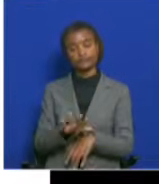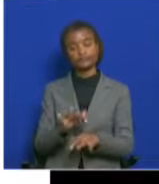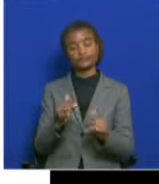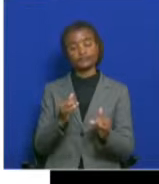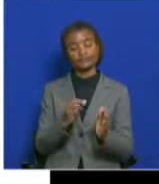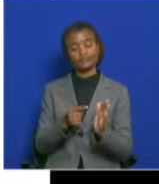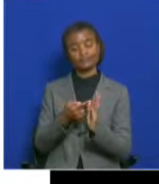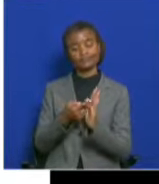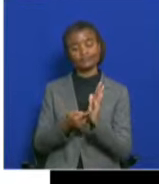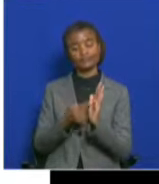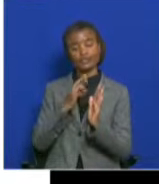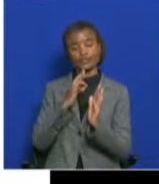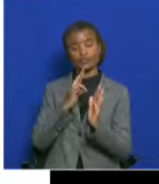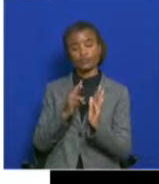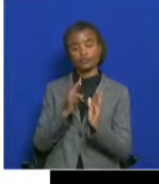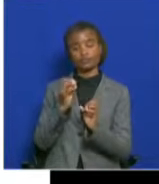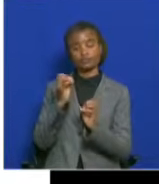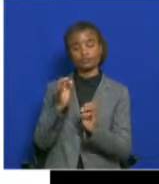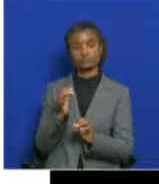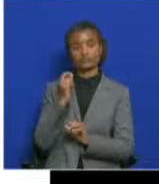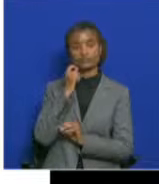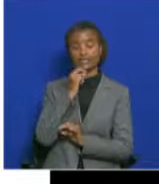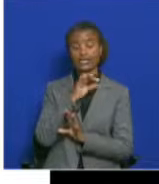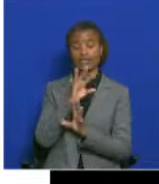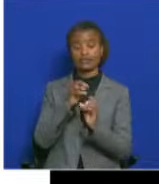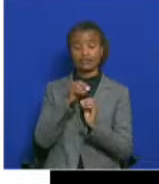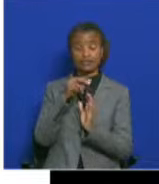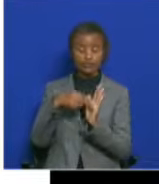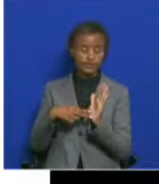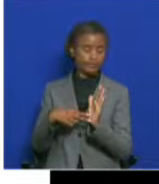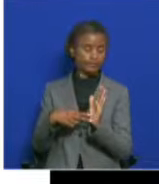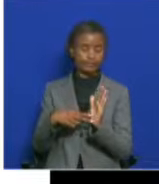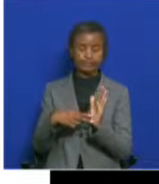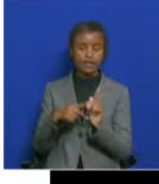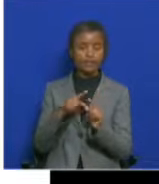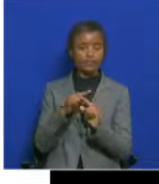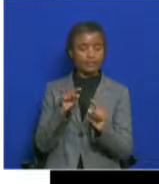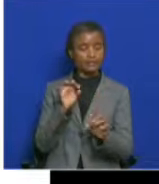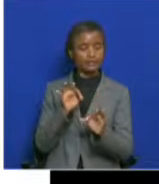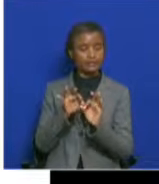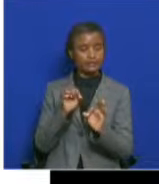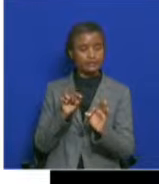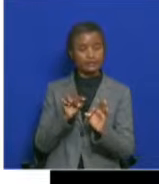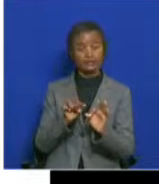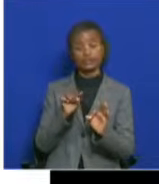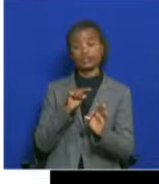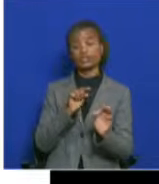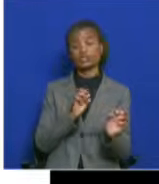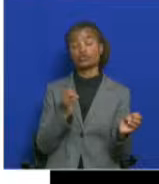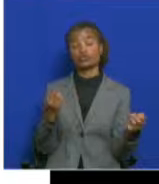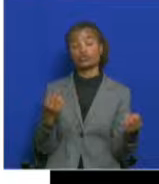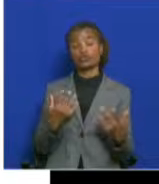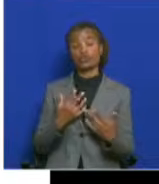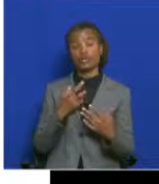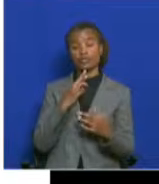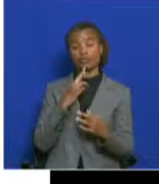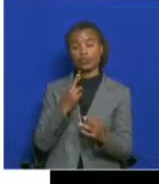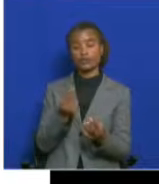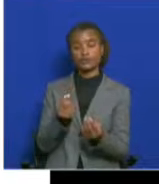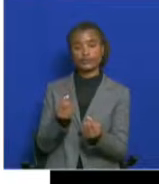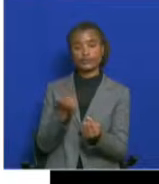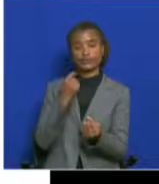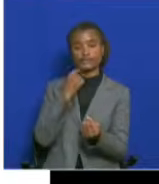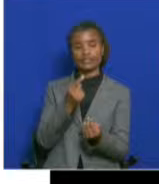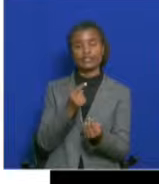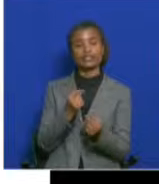as follows, and I'm not going to read all of it, just the relevant part. A shocking new report shows a tsunami of illegal tobacco is flooding South Africa